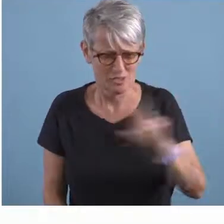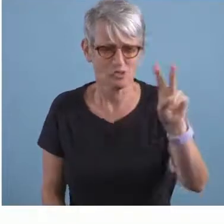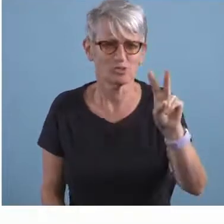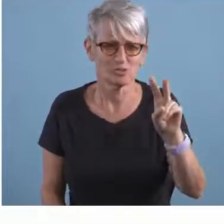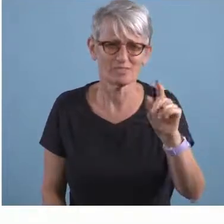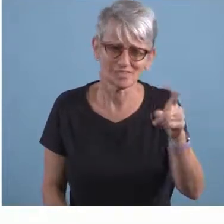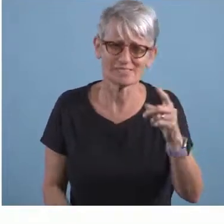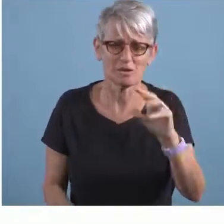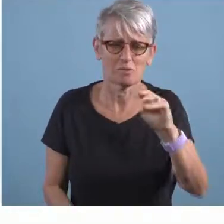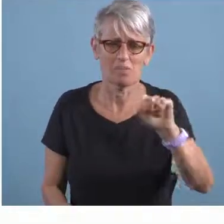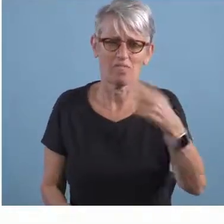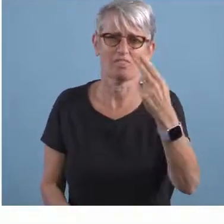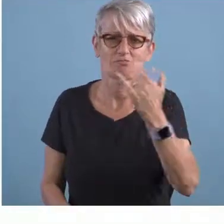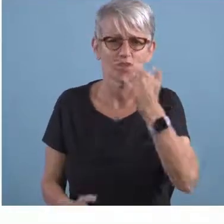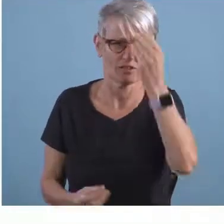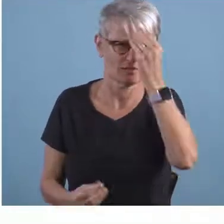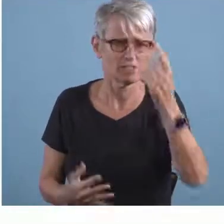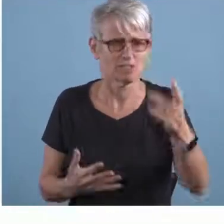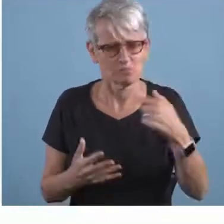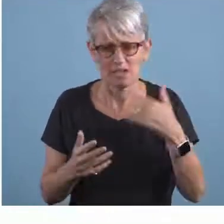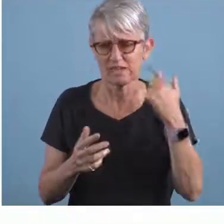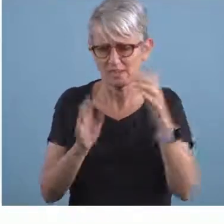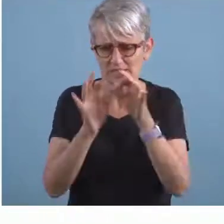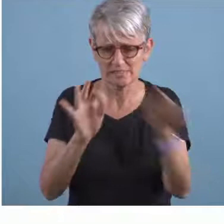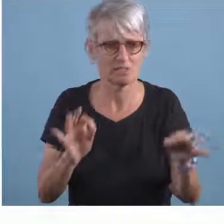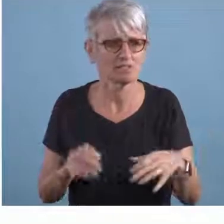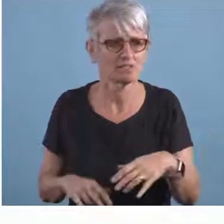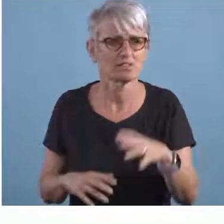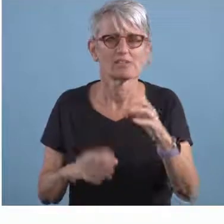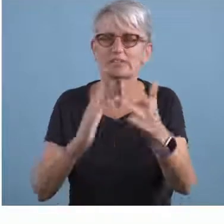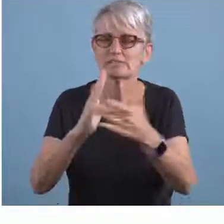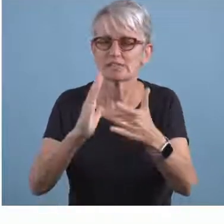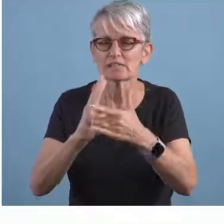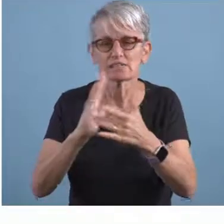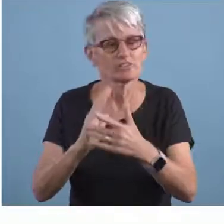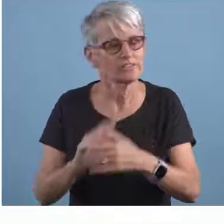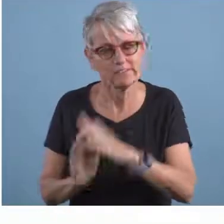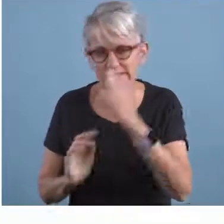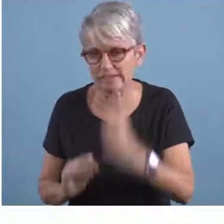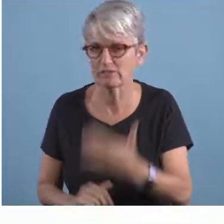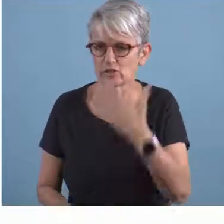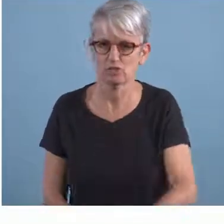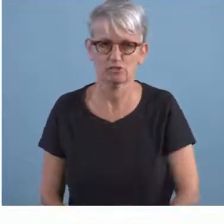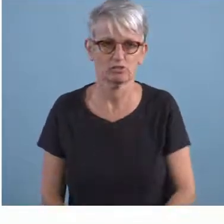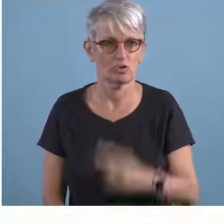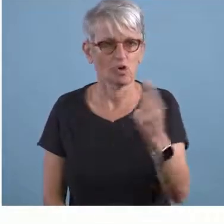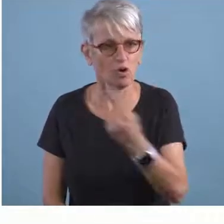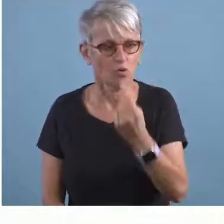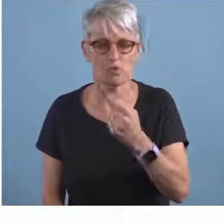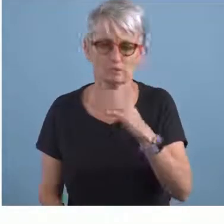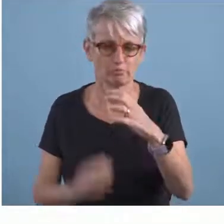2002, I've been hearing these types of statements. The technology always lets us down. Next